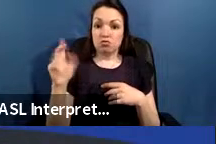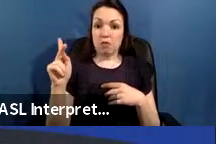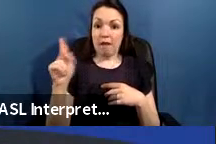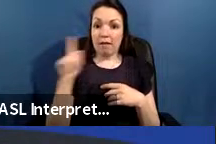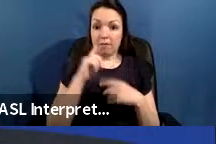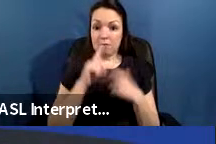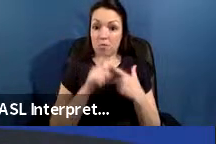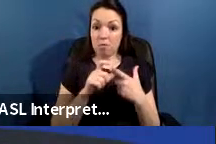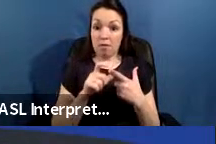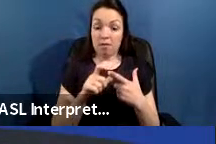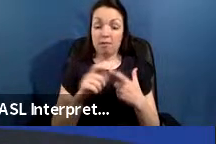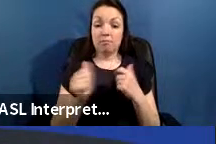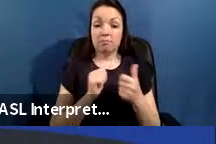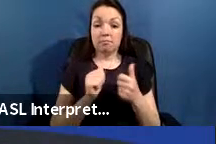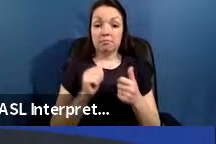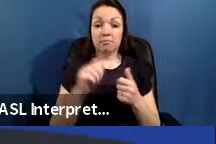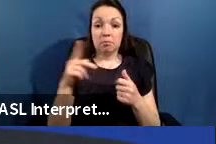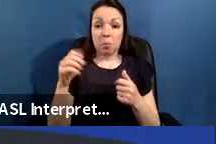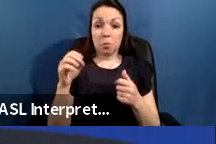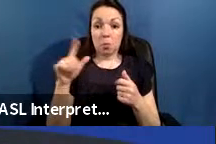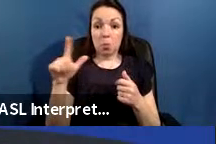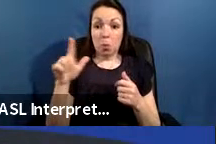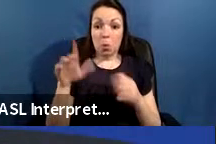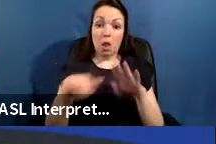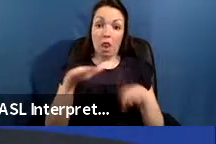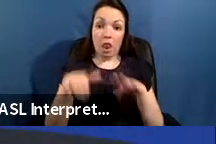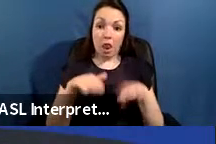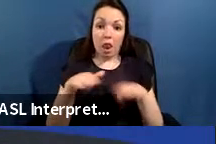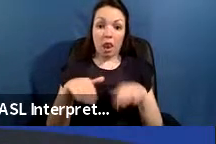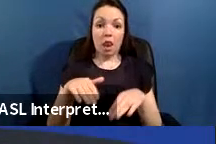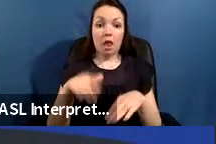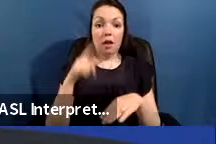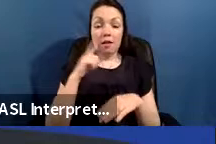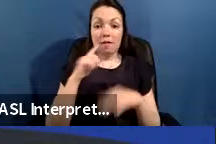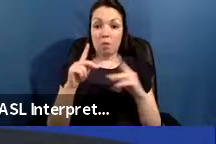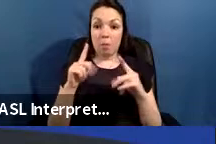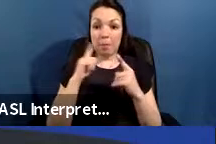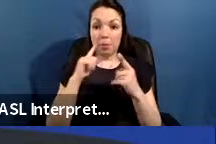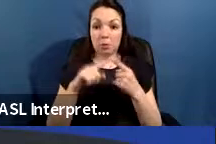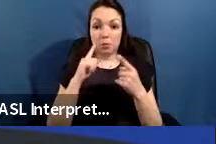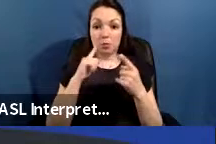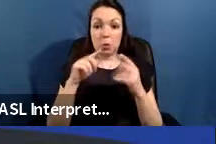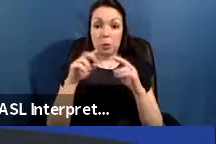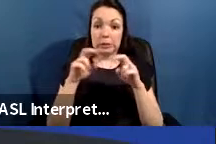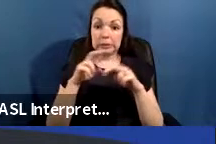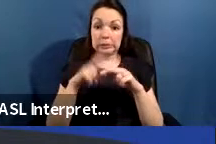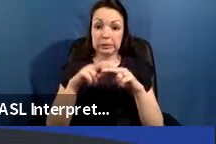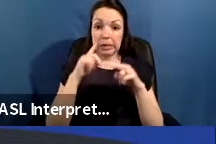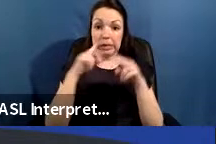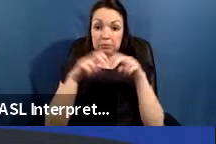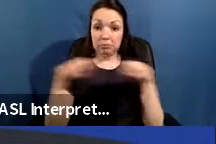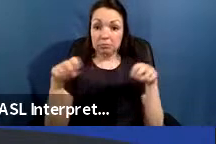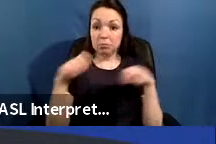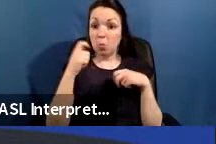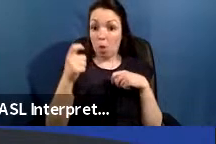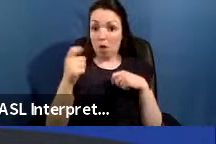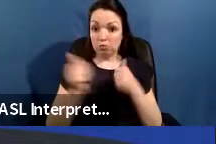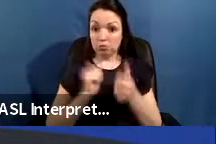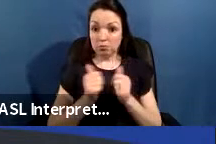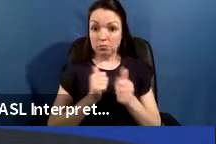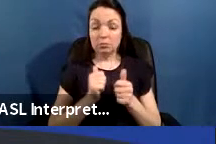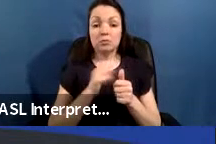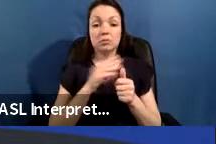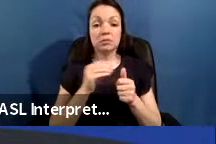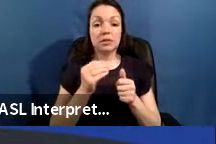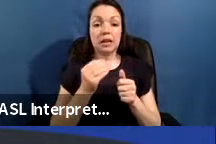our pools or natatoriums, the spectator seating and concession stands, etc. These renovations would